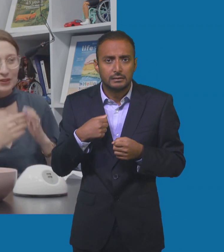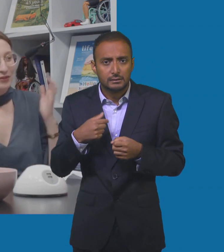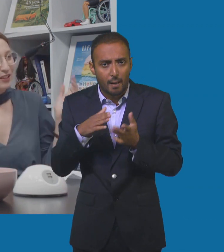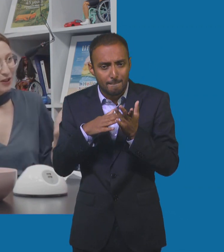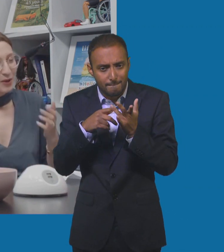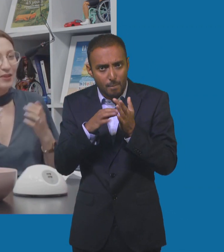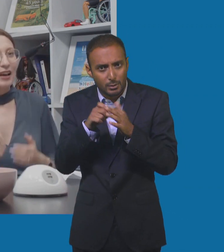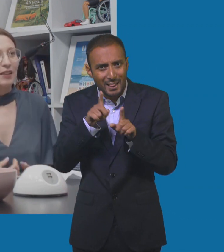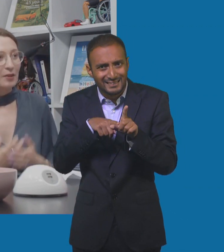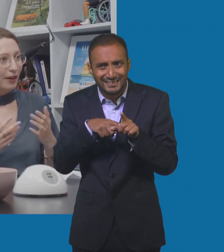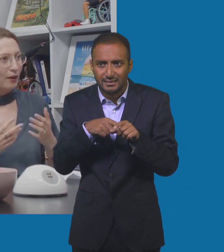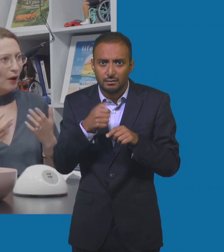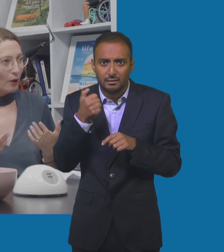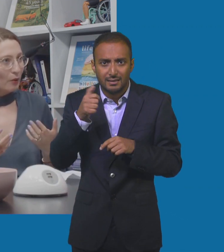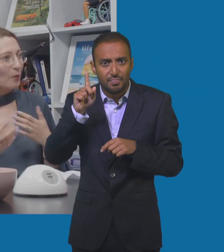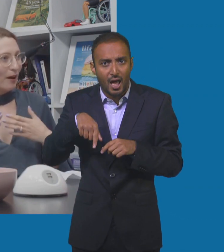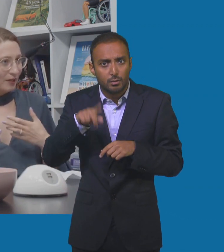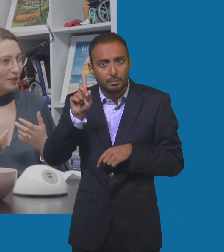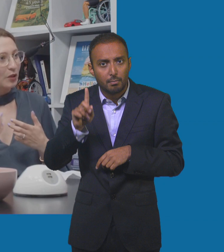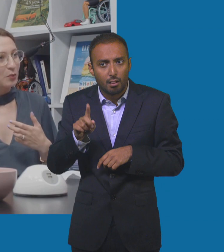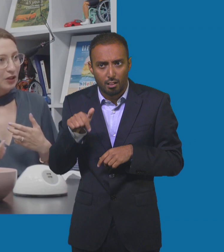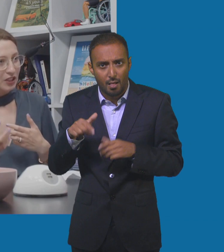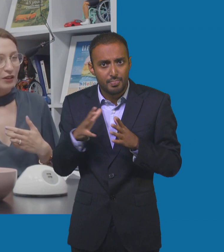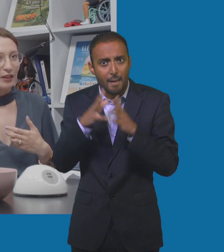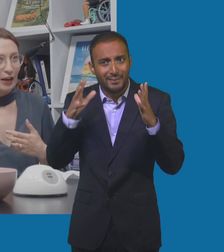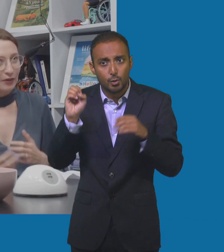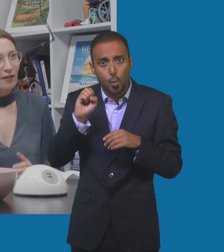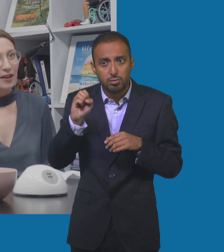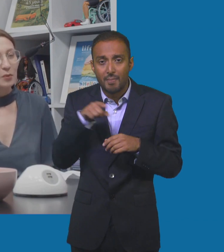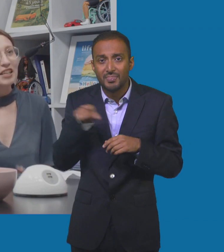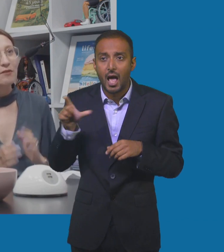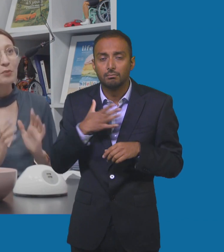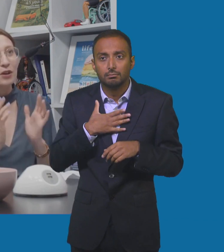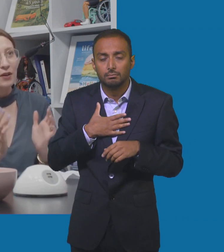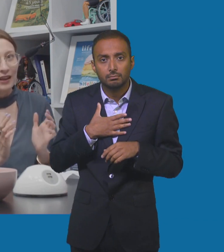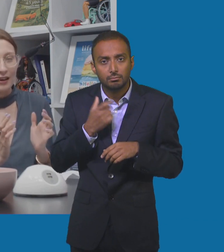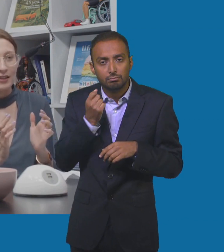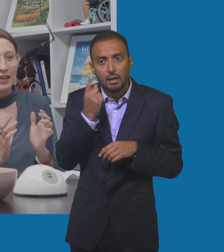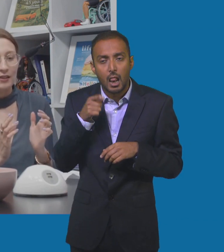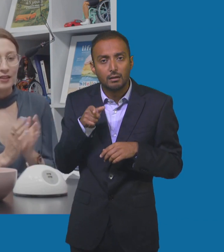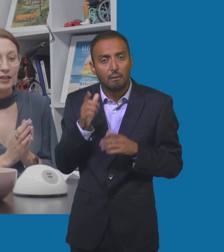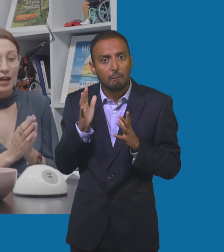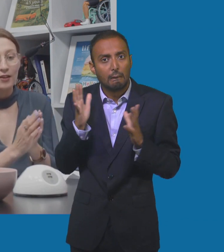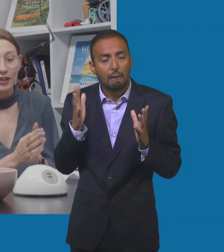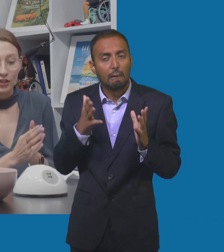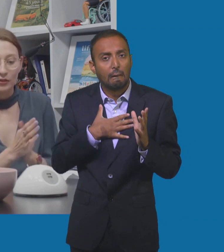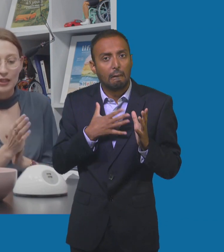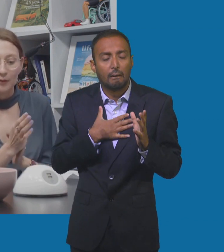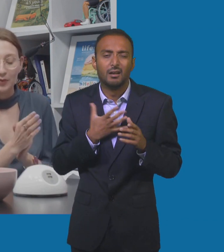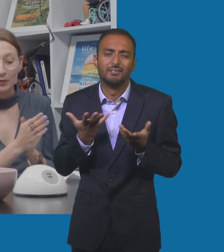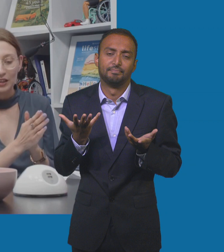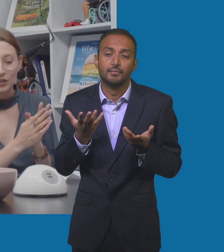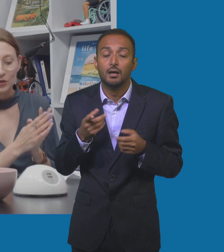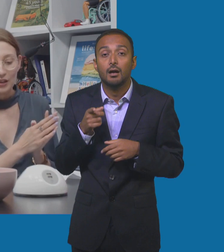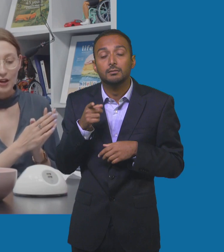that, largest vehicle fleet in Europe. And they'd be like, oh, wow, this is a much bigger deal than I realized. But even beyond that, I'd say there's other